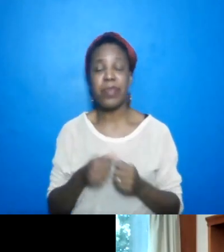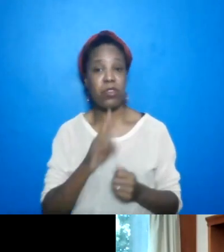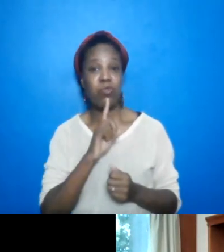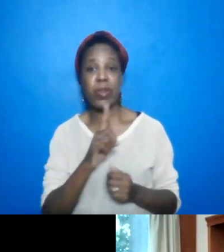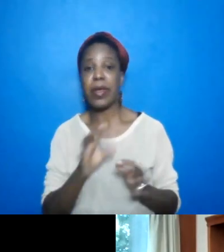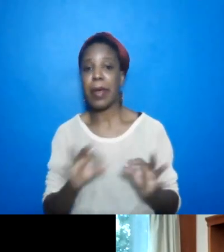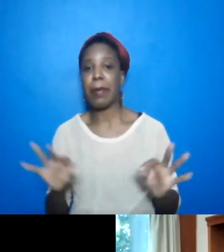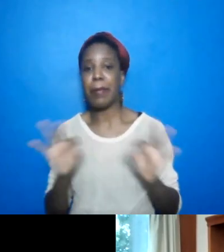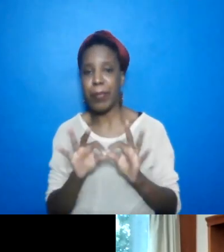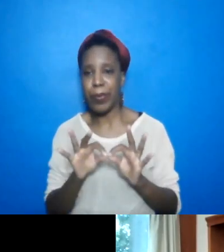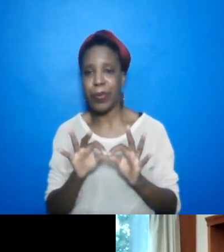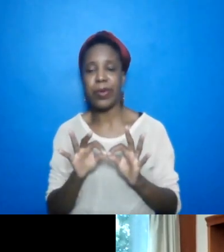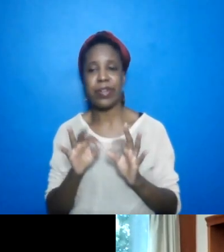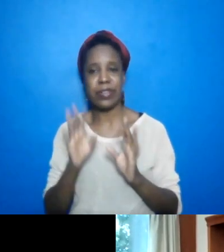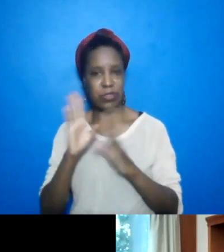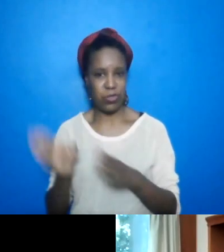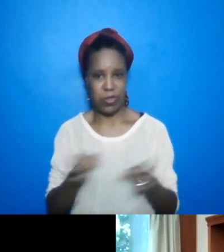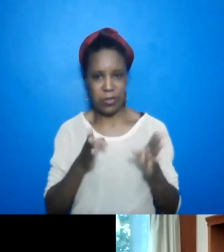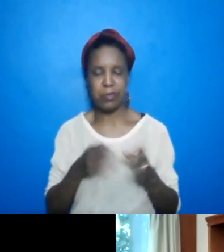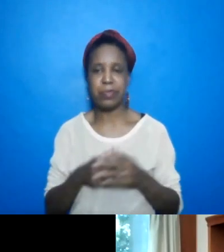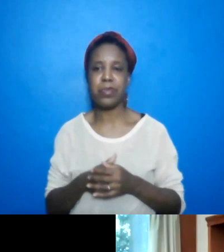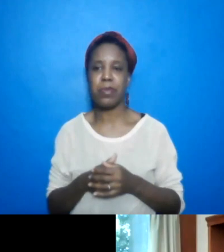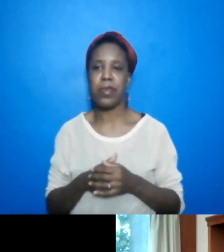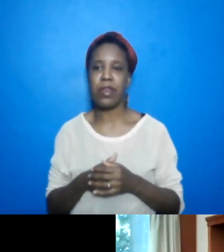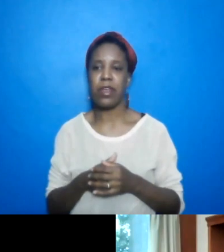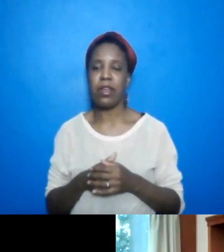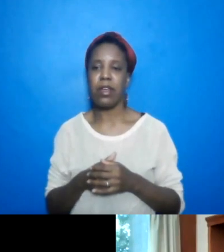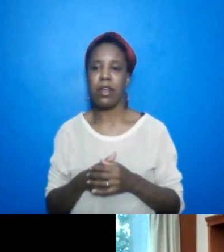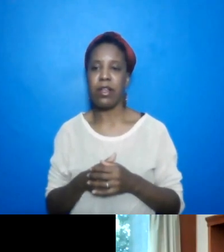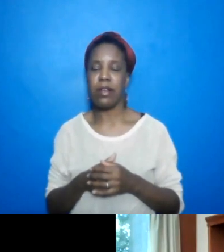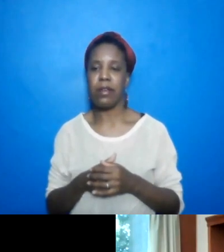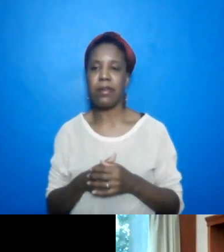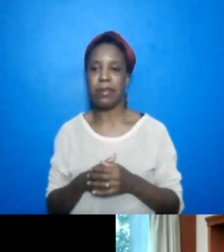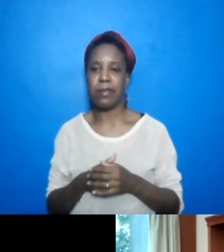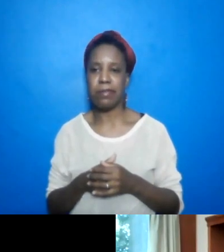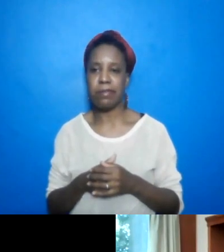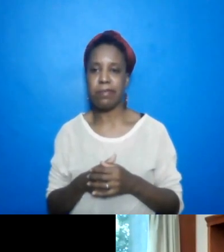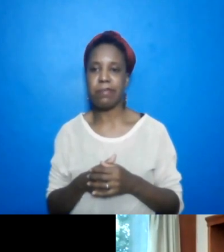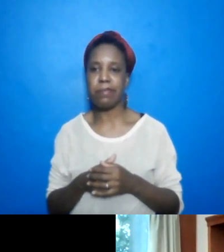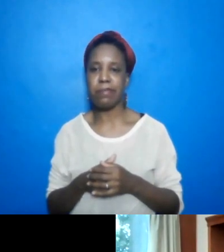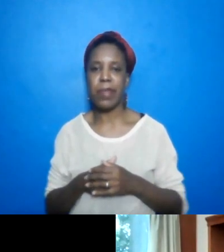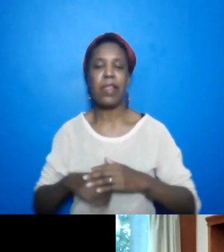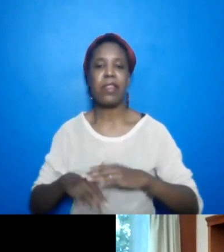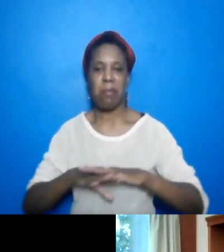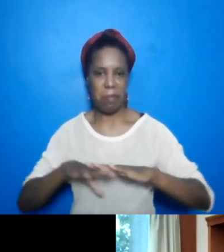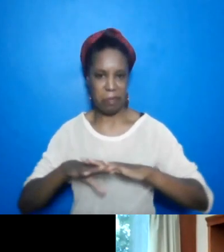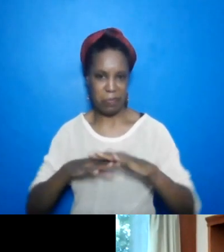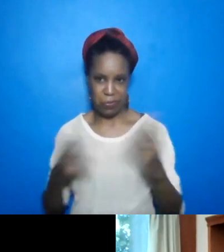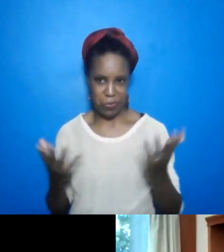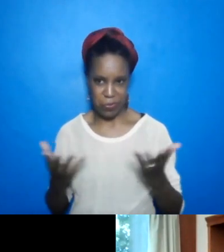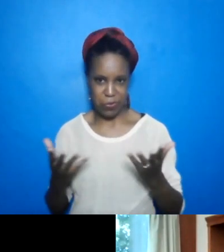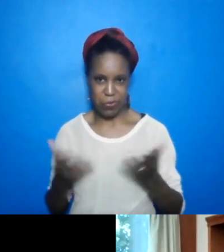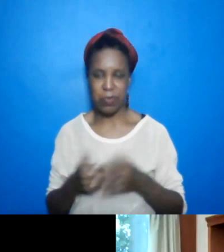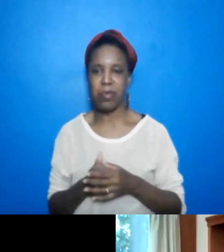The central premise of double listening is that every complaint is